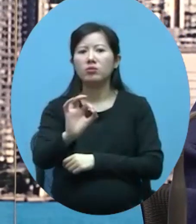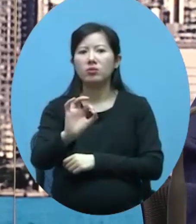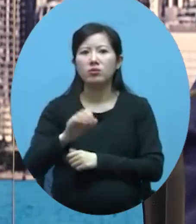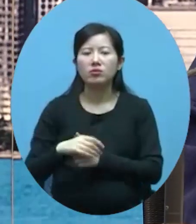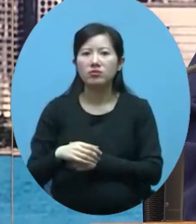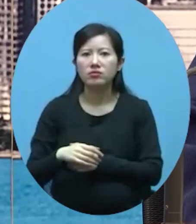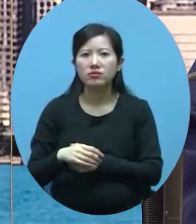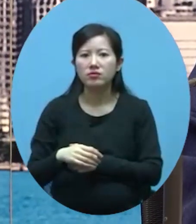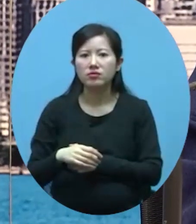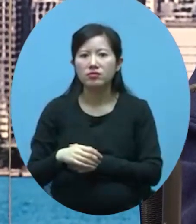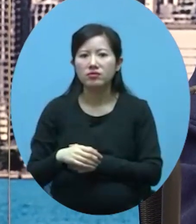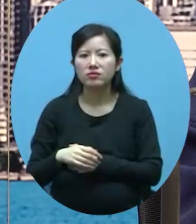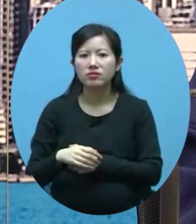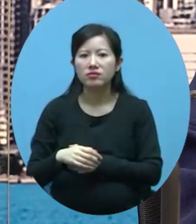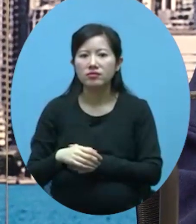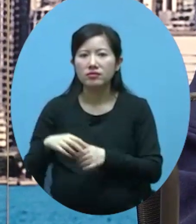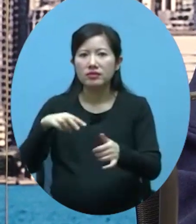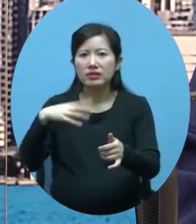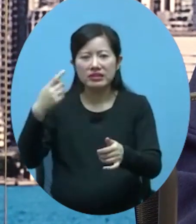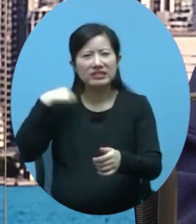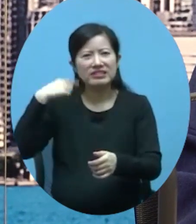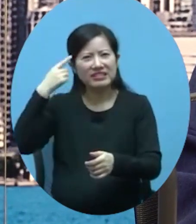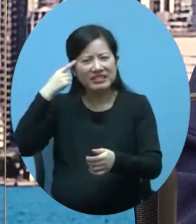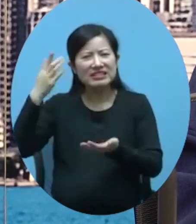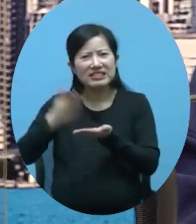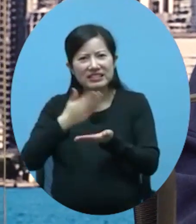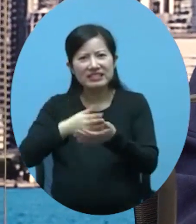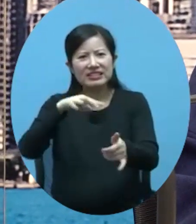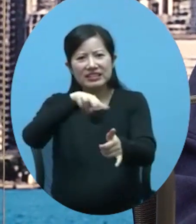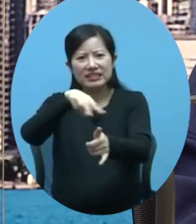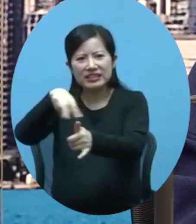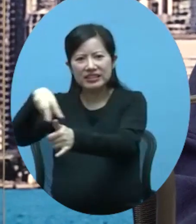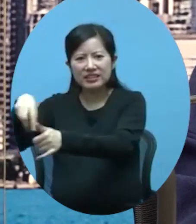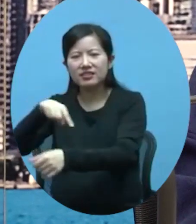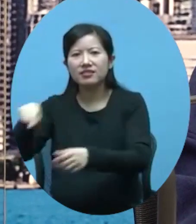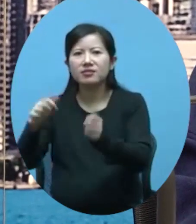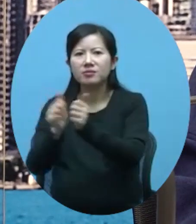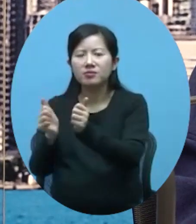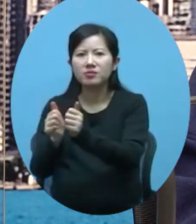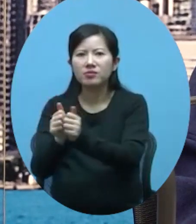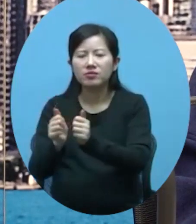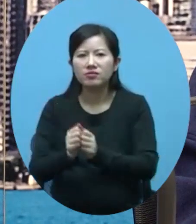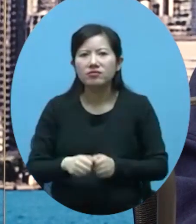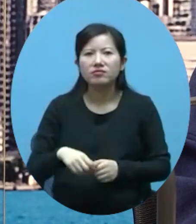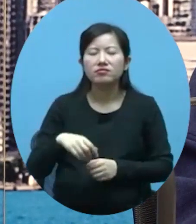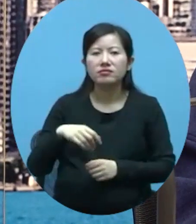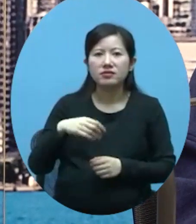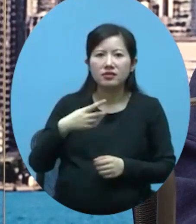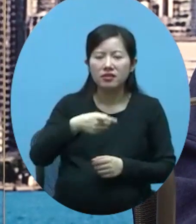yeah I'm not sure about your second question the